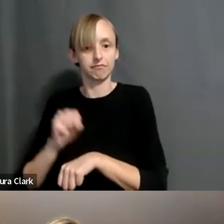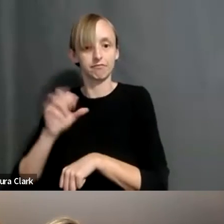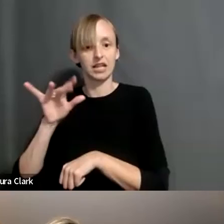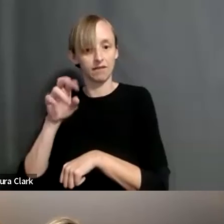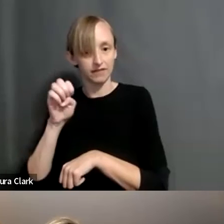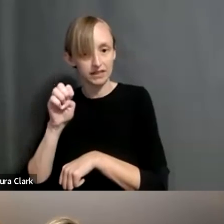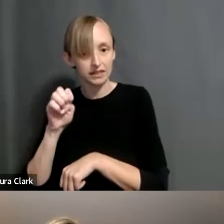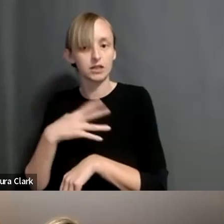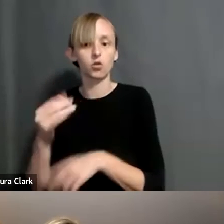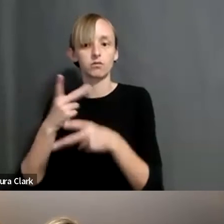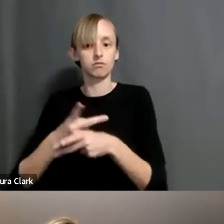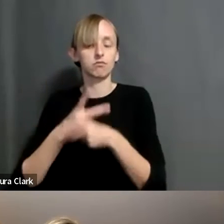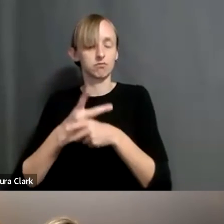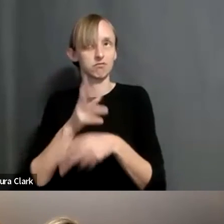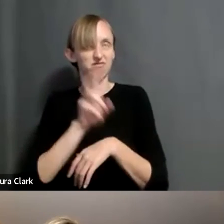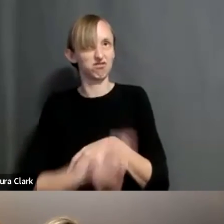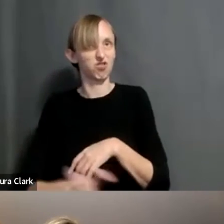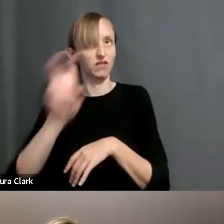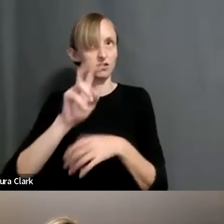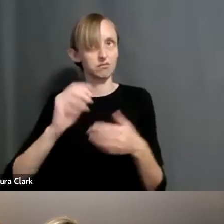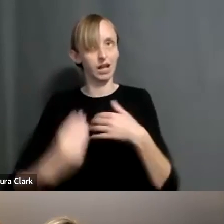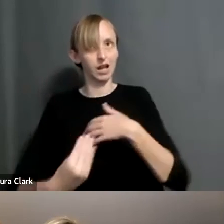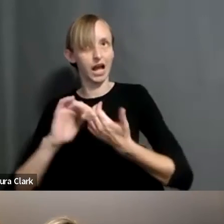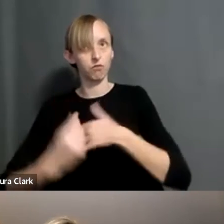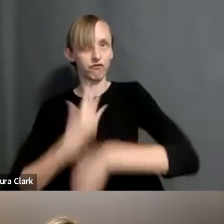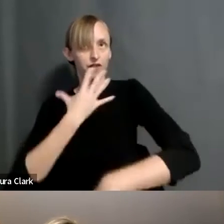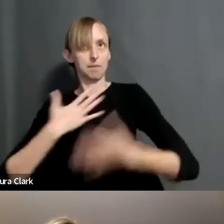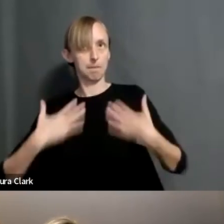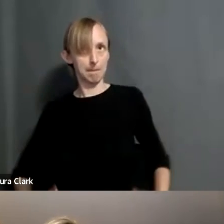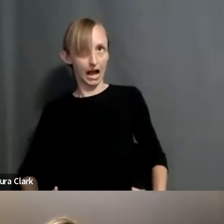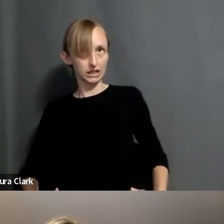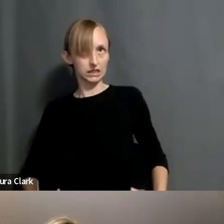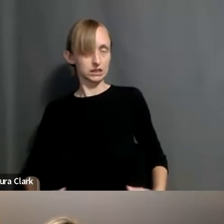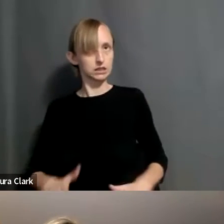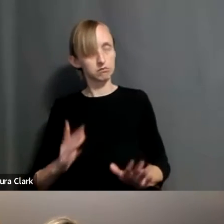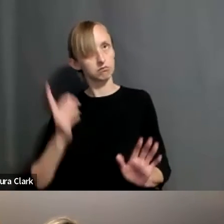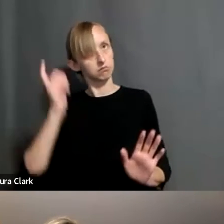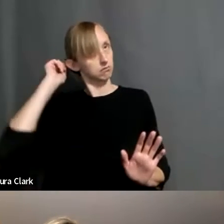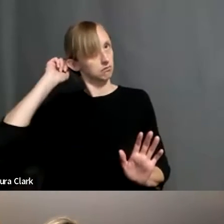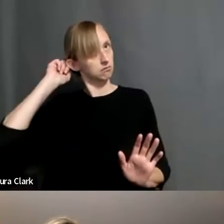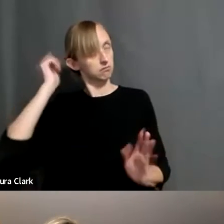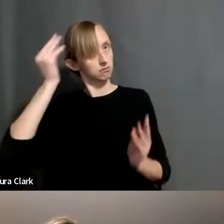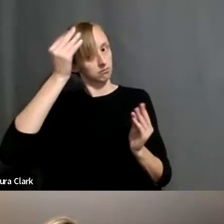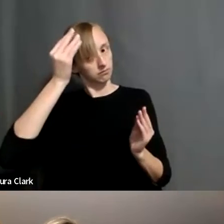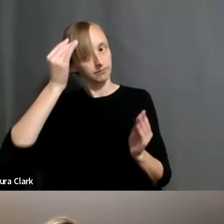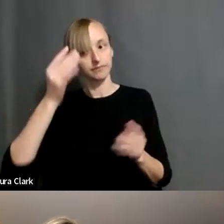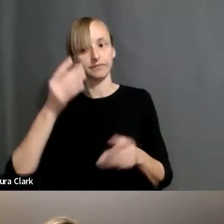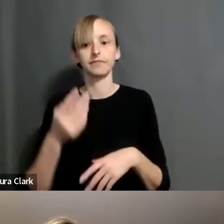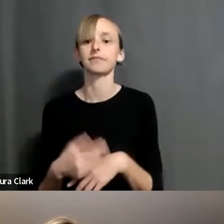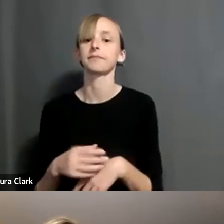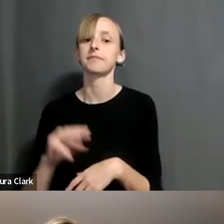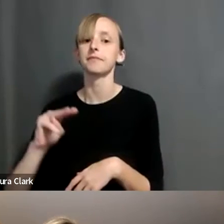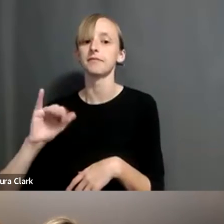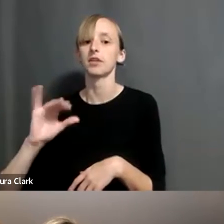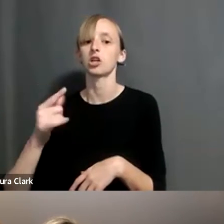how those things can change as you're participating. Now, there is a question about